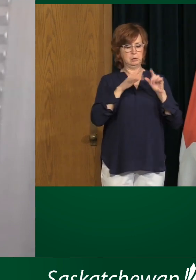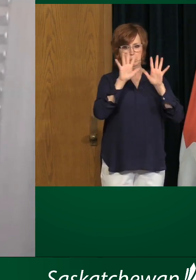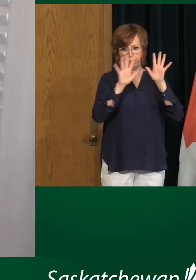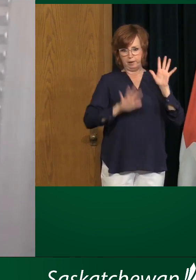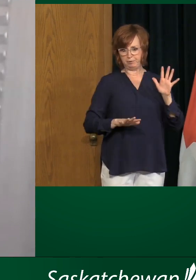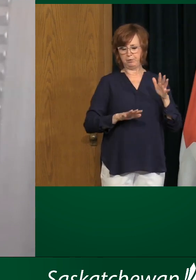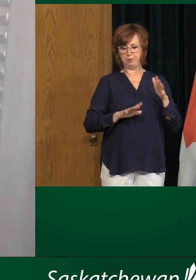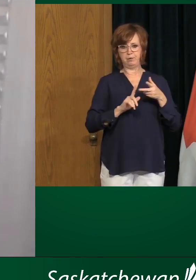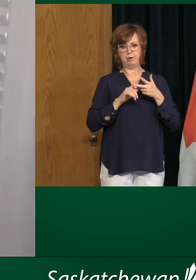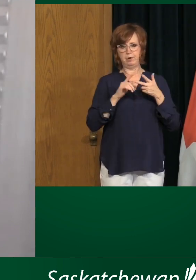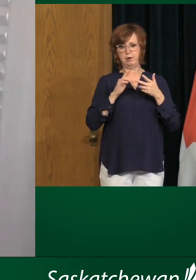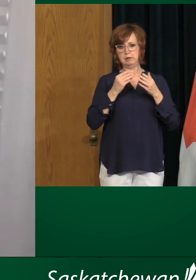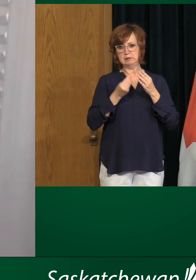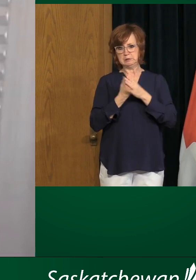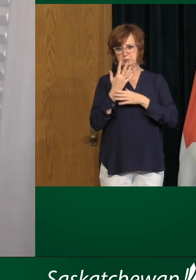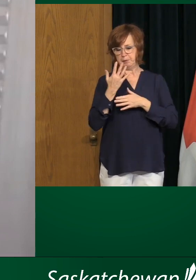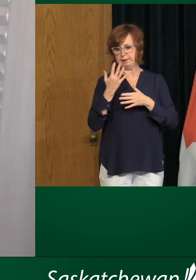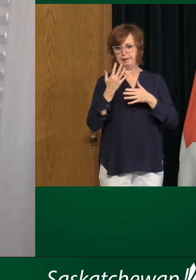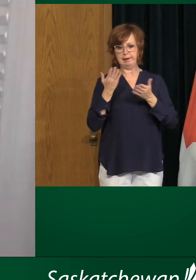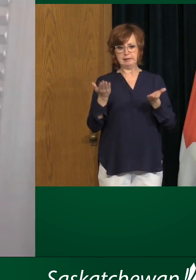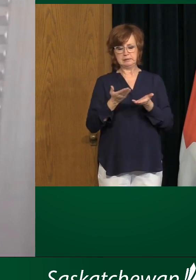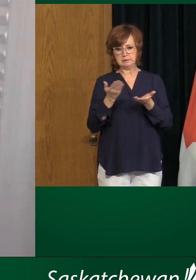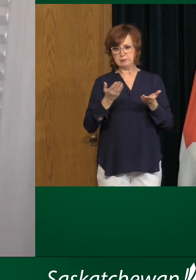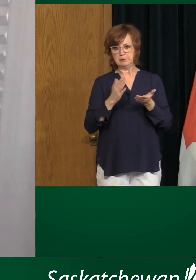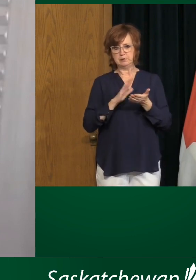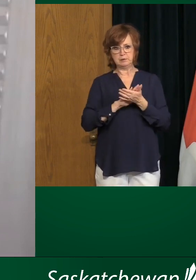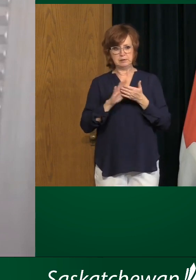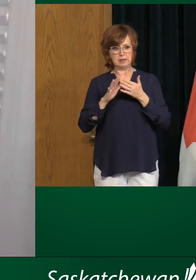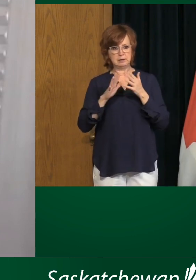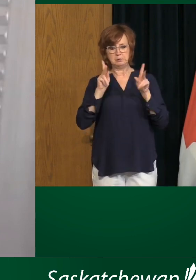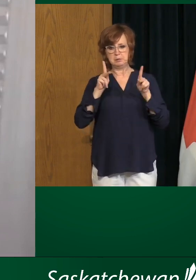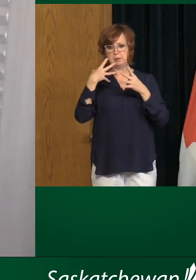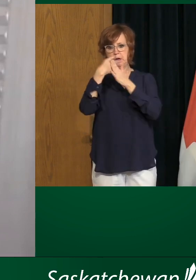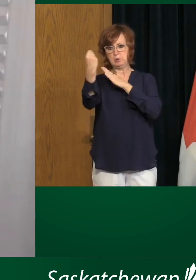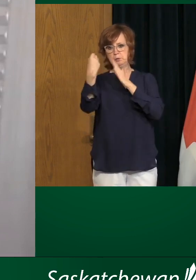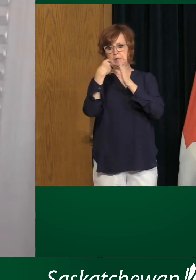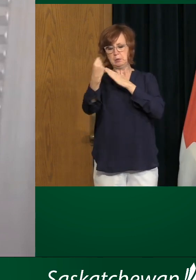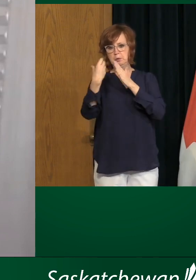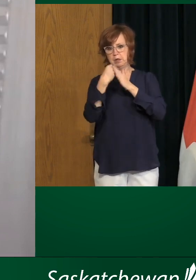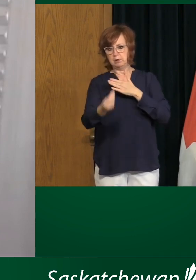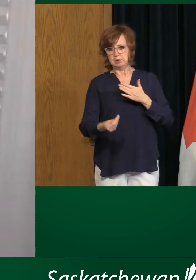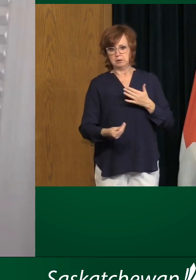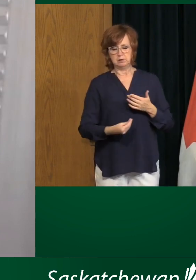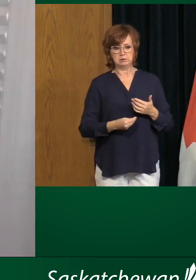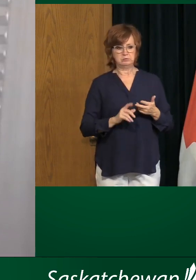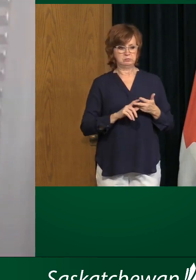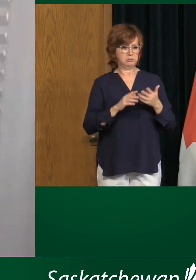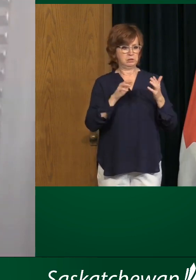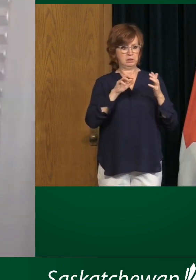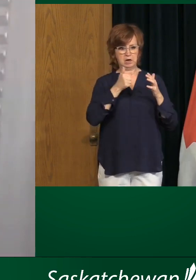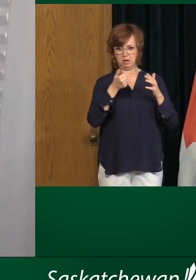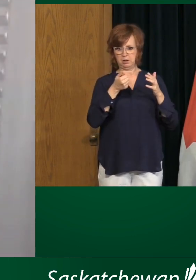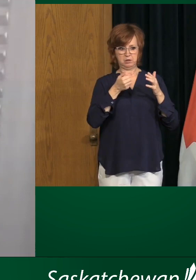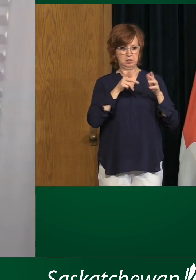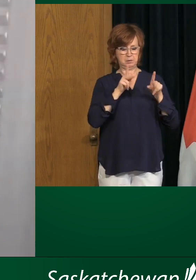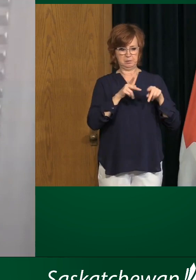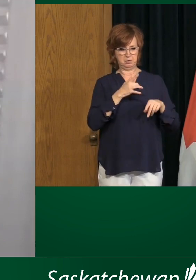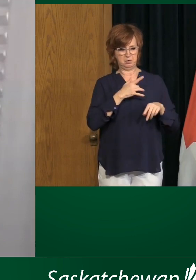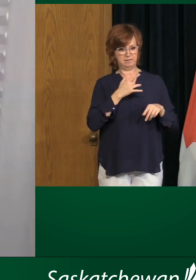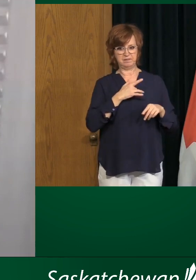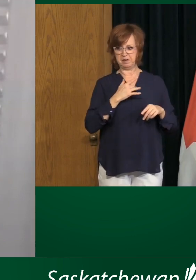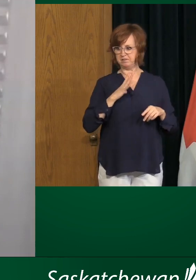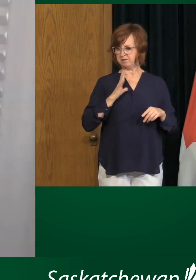also gives us a sense of potentially the people who may be asymptomatic, and so they have no symptoms, they're not aware that they may have